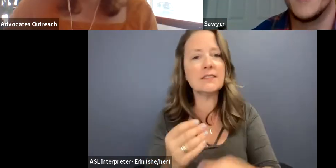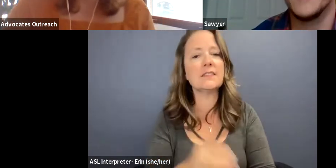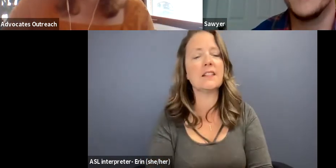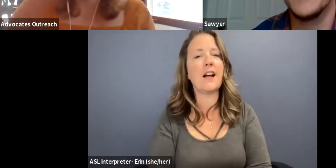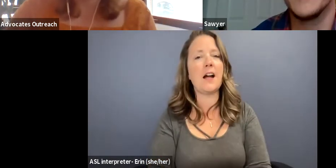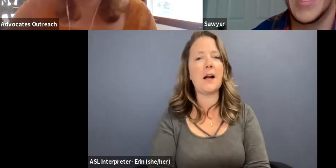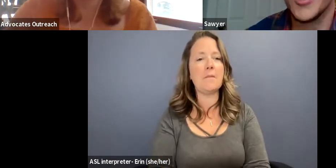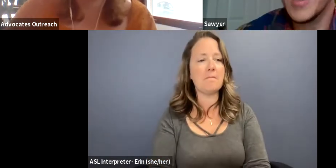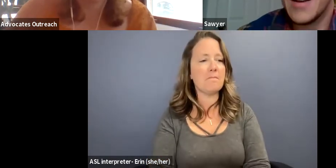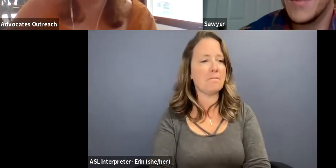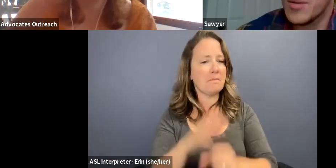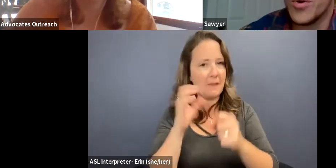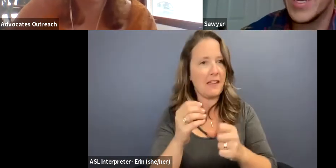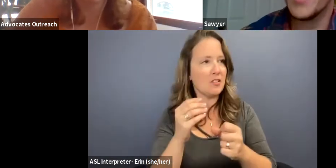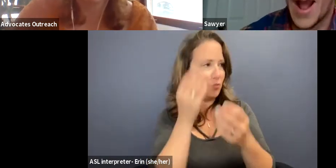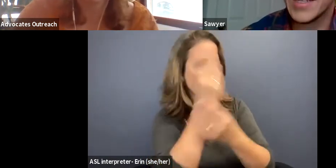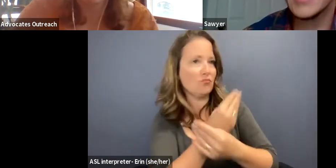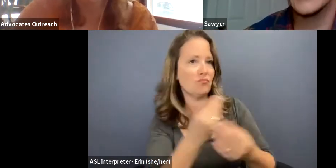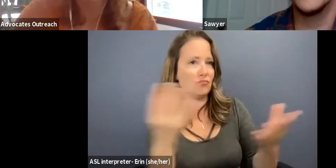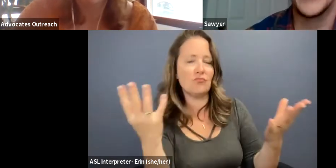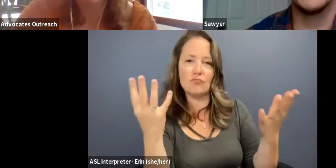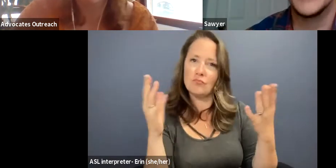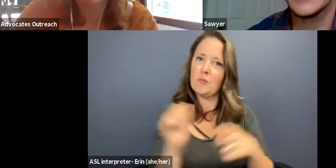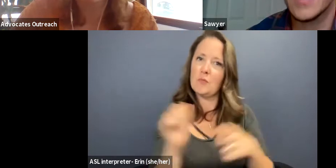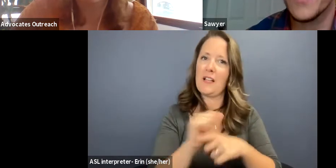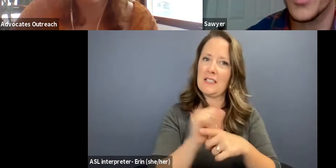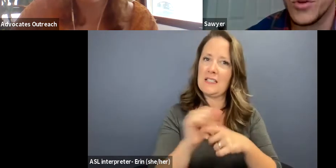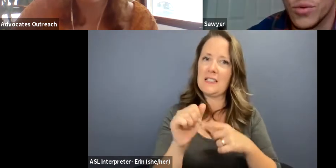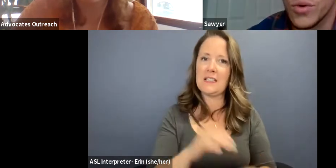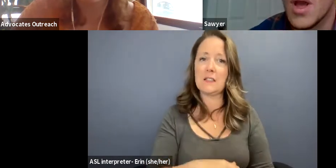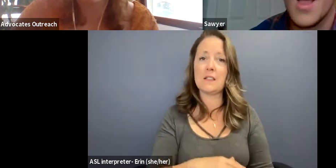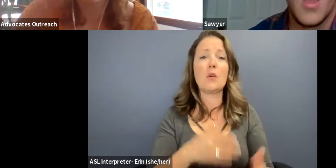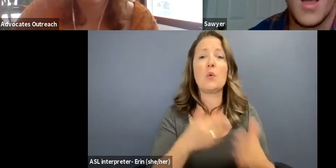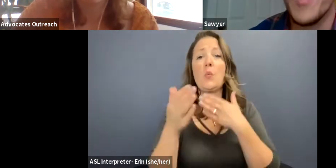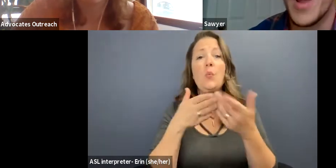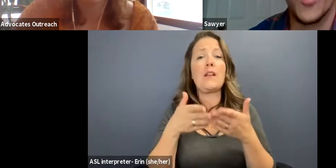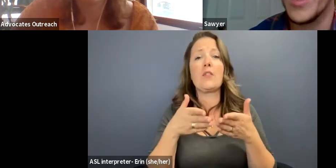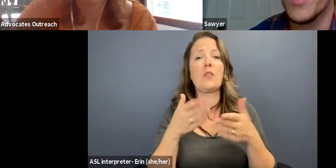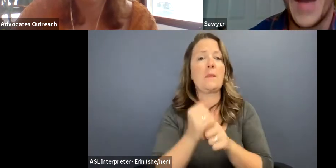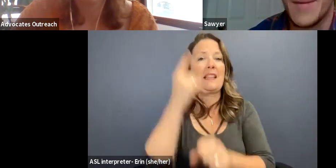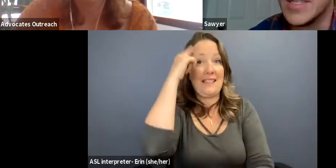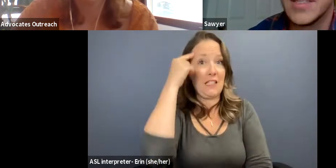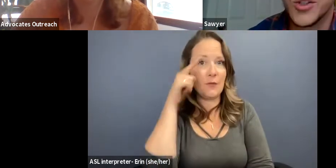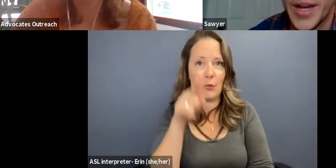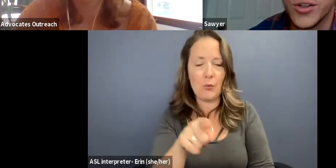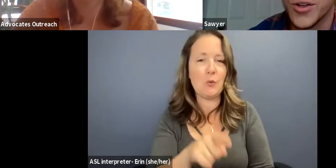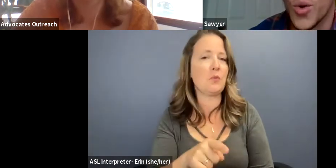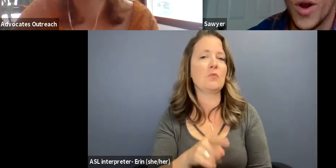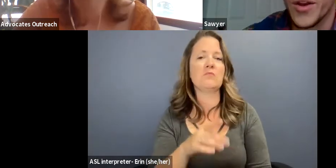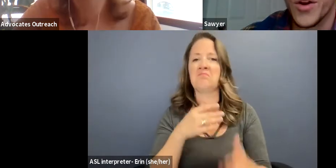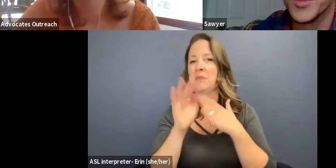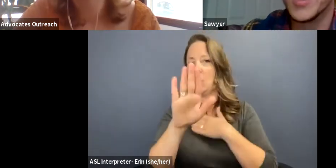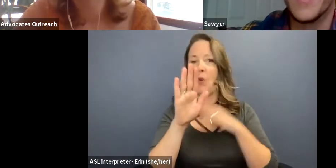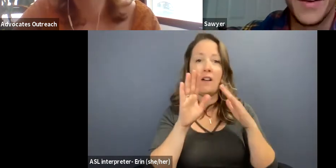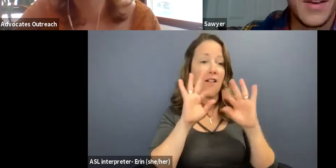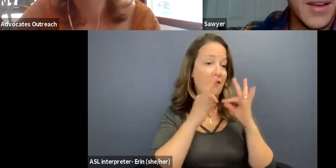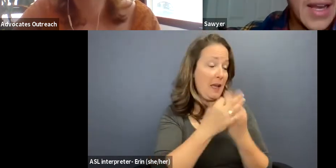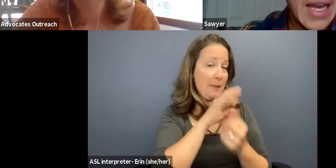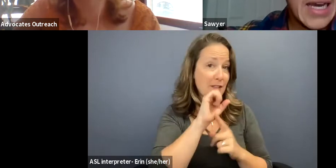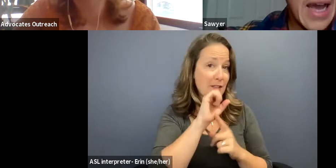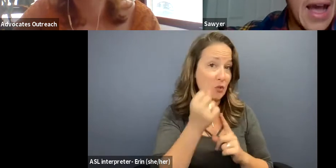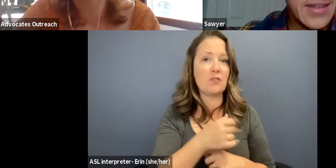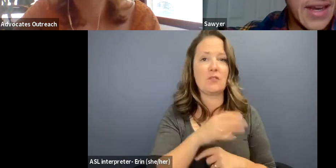lots of folks are parents. It looks like there's diversity of age ranges too. Folks have